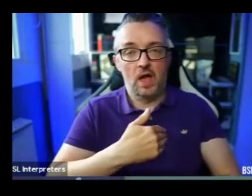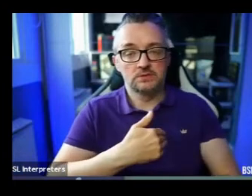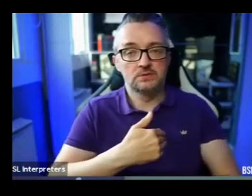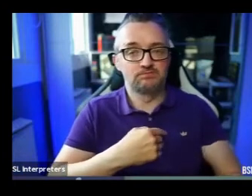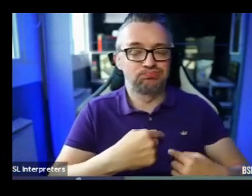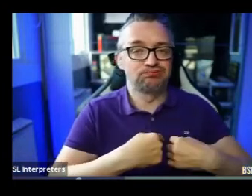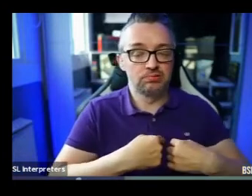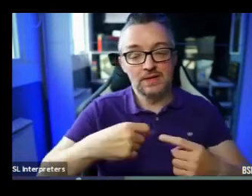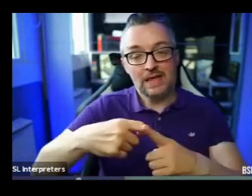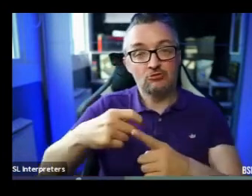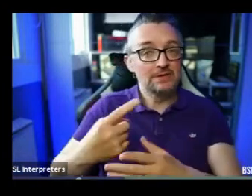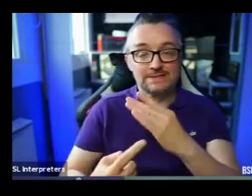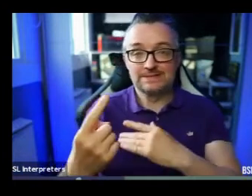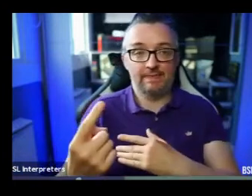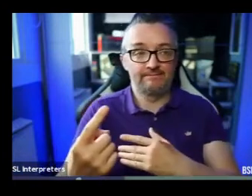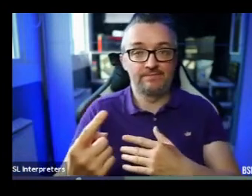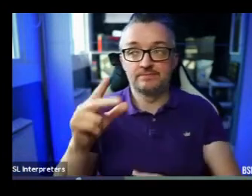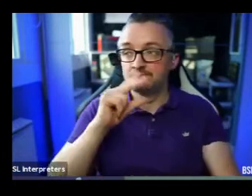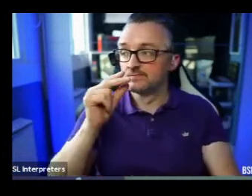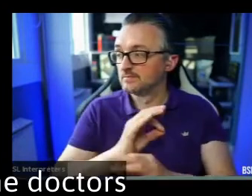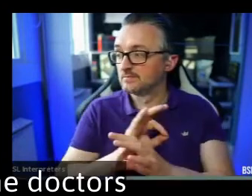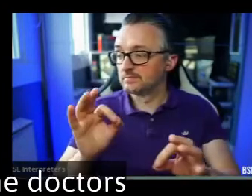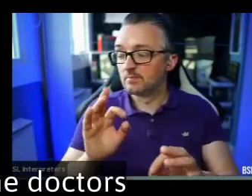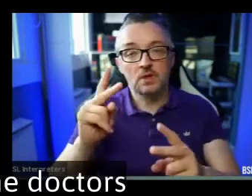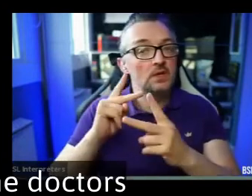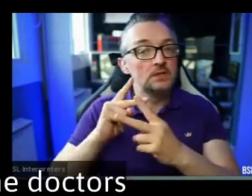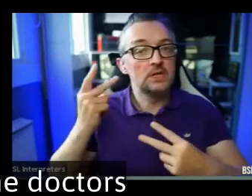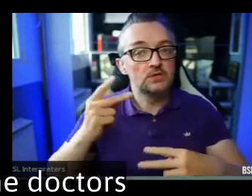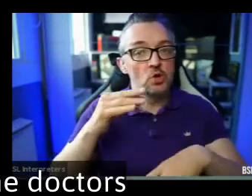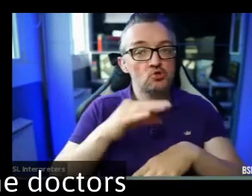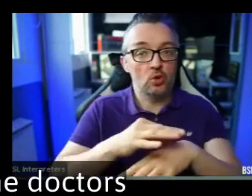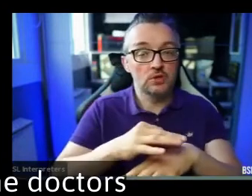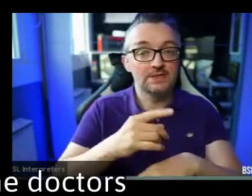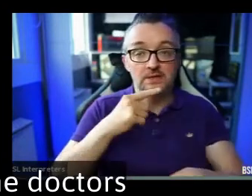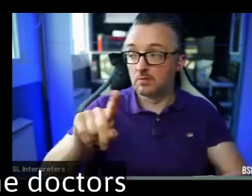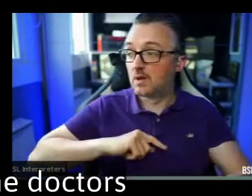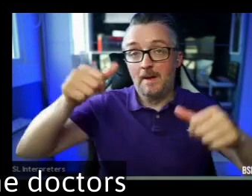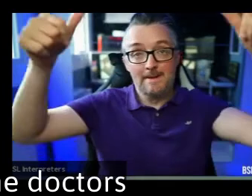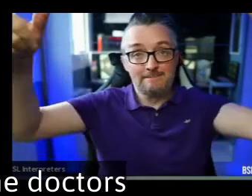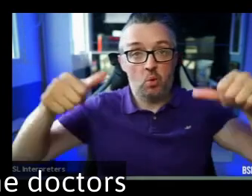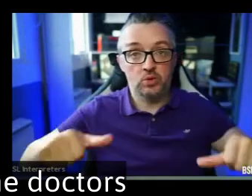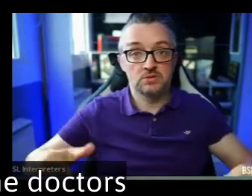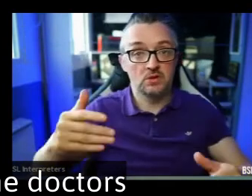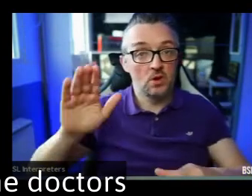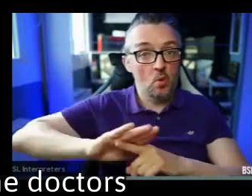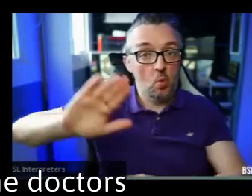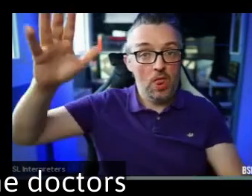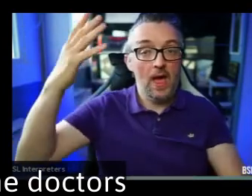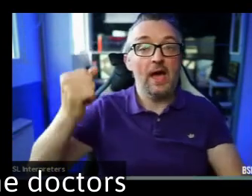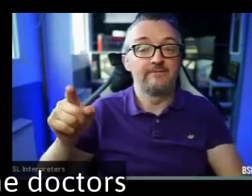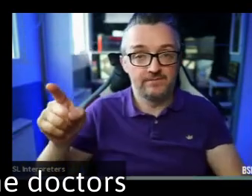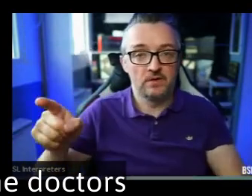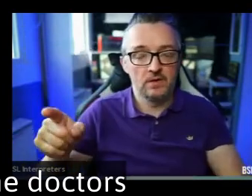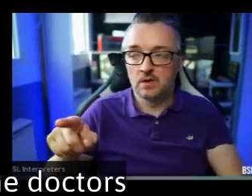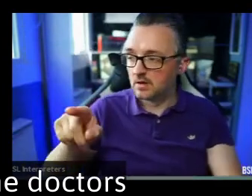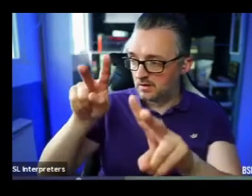Glasgow with a cardiac event. Kendra was by herself and didn't speak. But the nurses and the doctor said because this poster was on